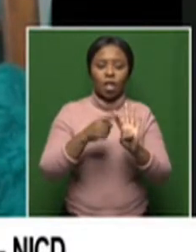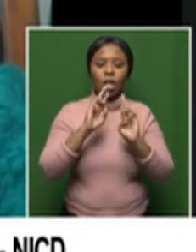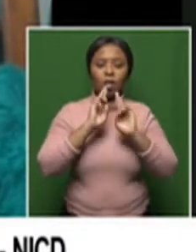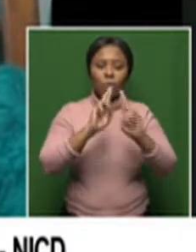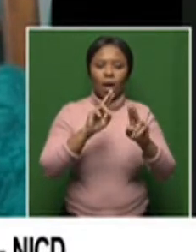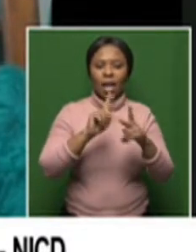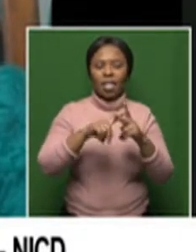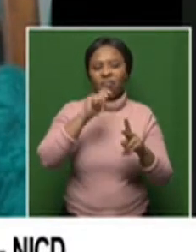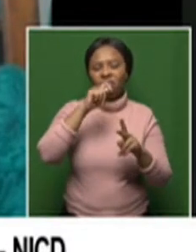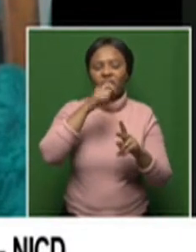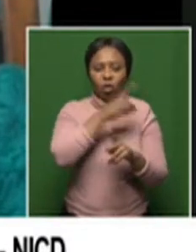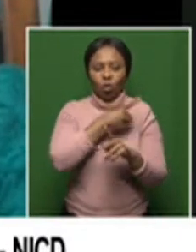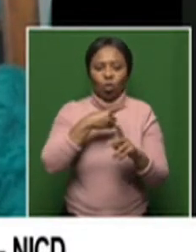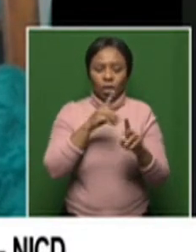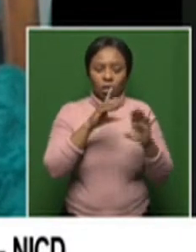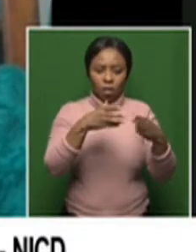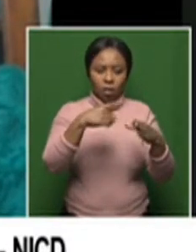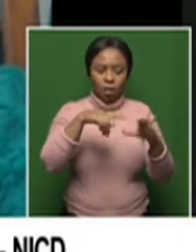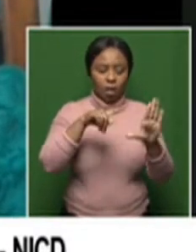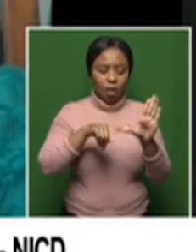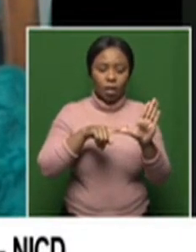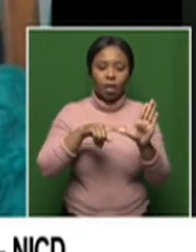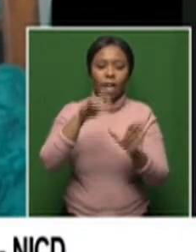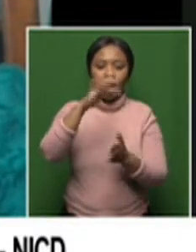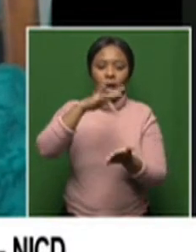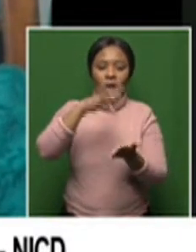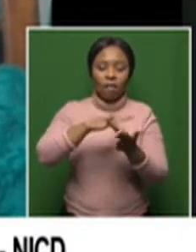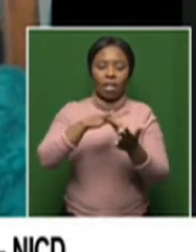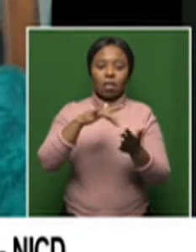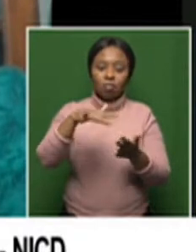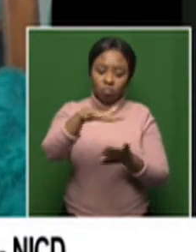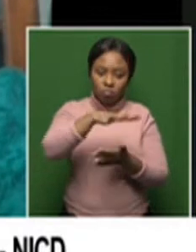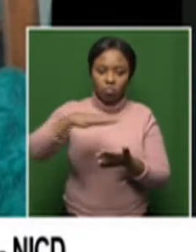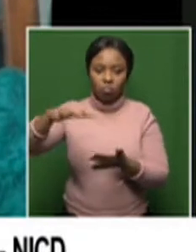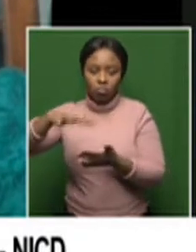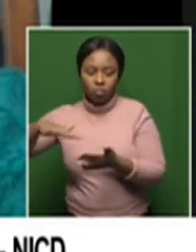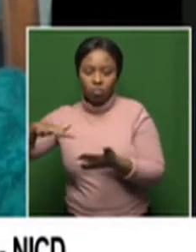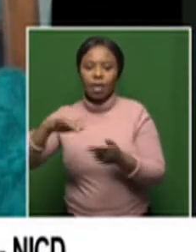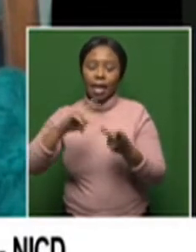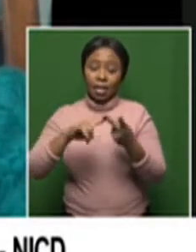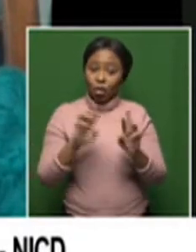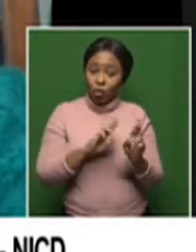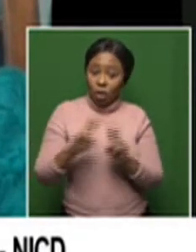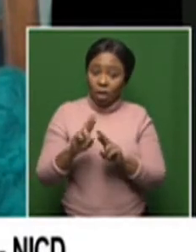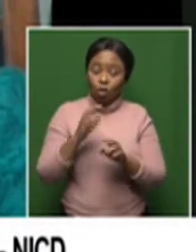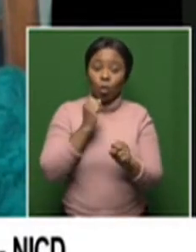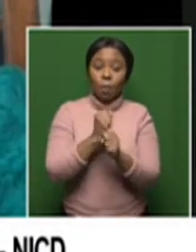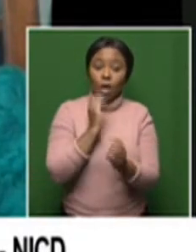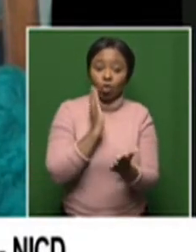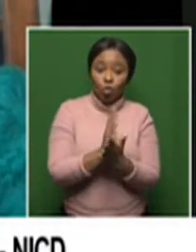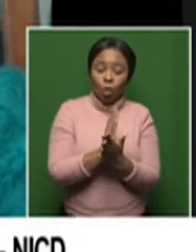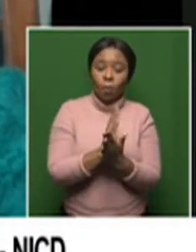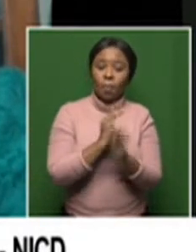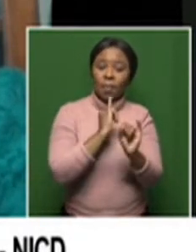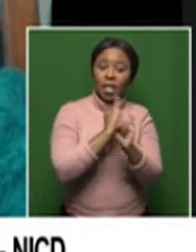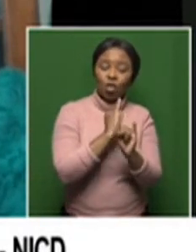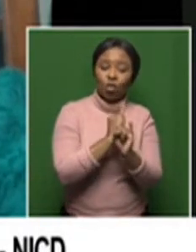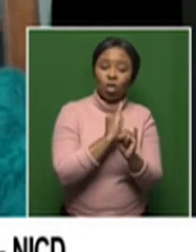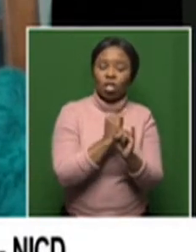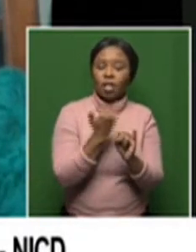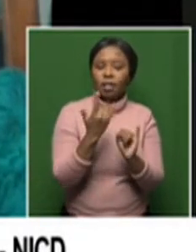response. The next one, facility and readiness, in terms of making sure that the institutions such as